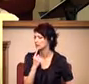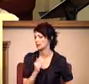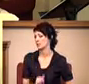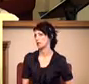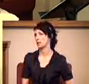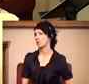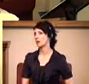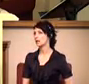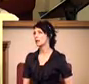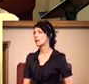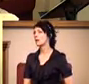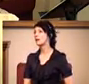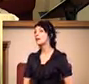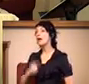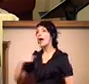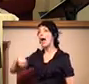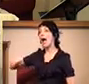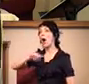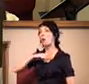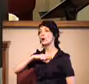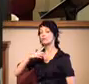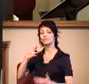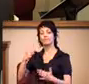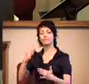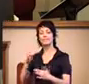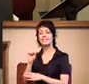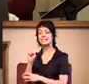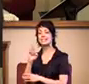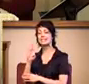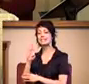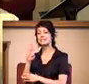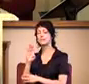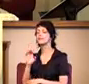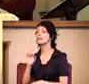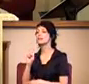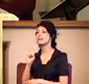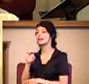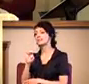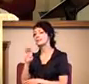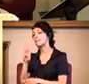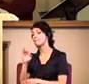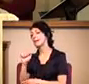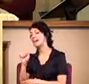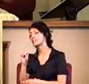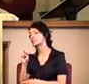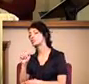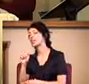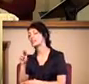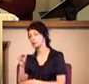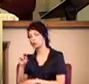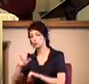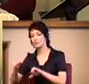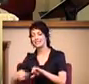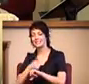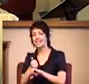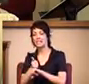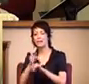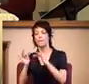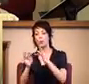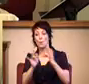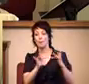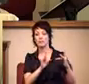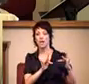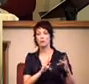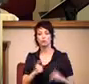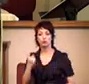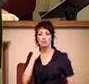know, our Sebastian, who does all of the web and multimedia and such, many of you know, went through a